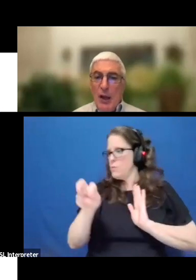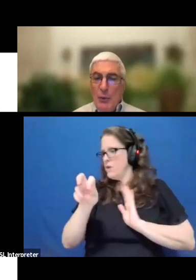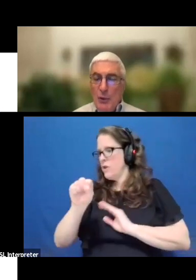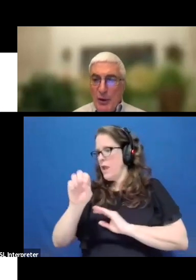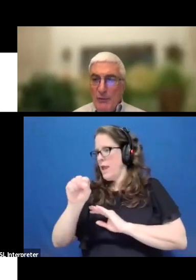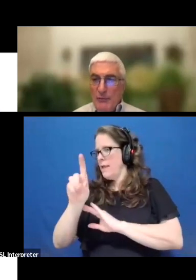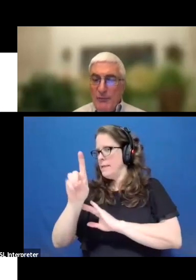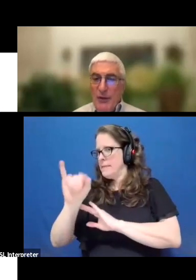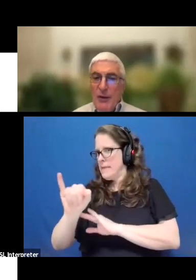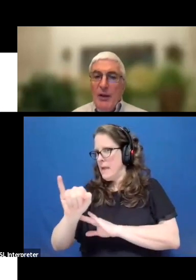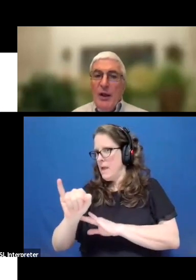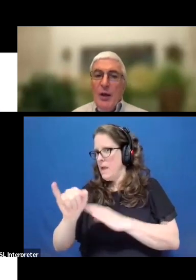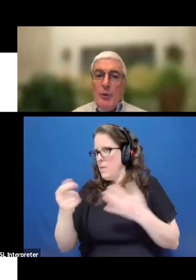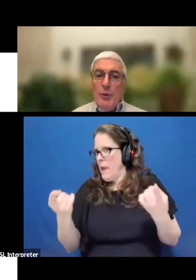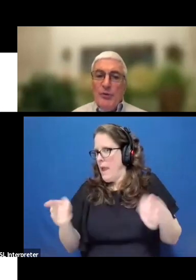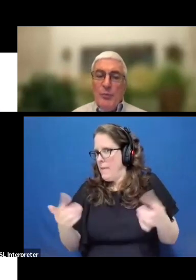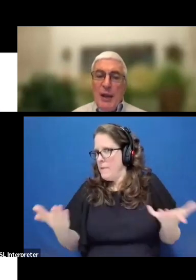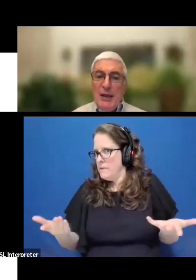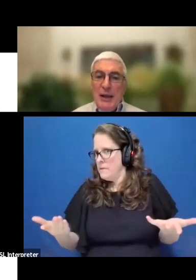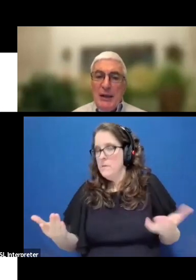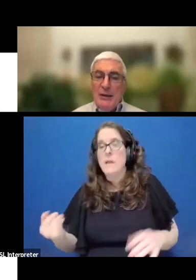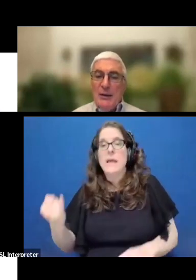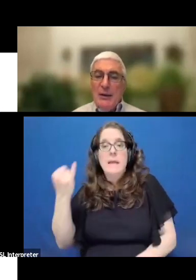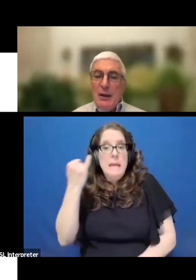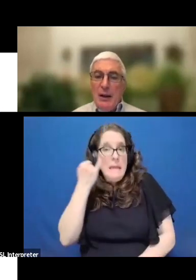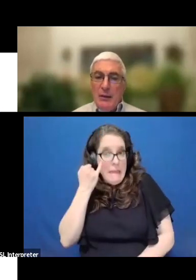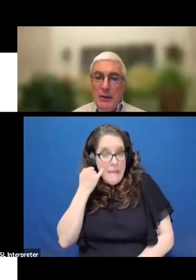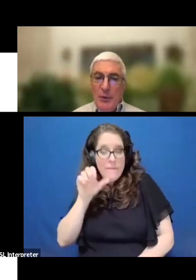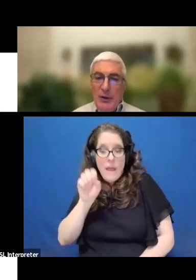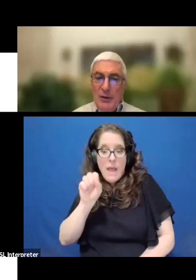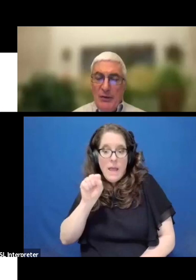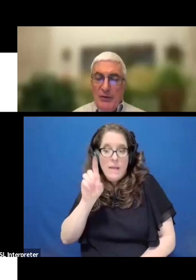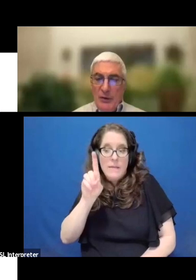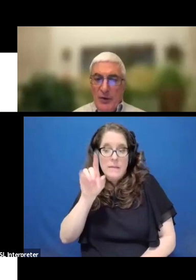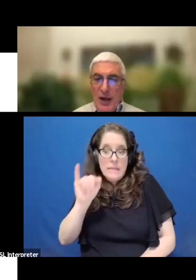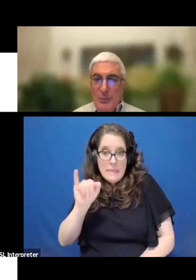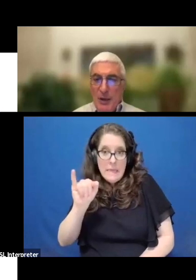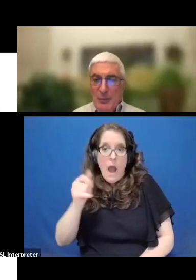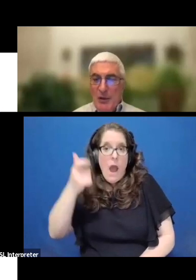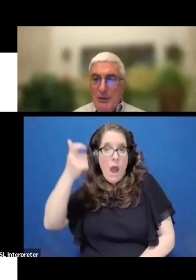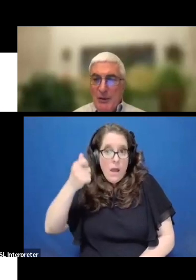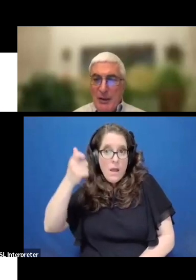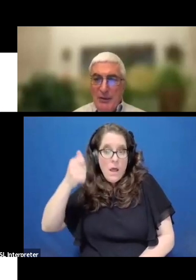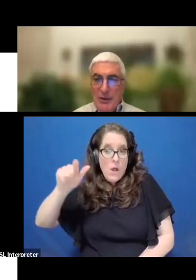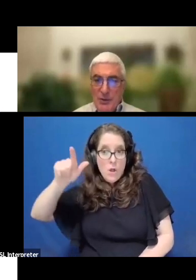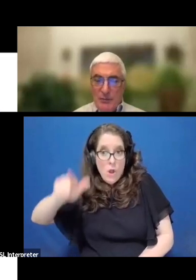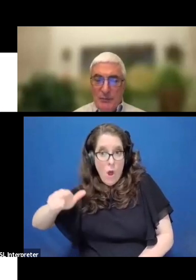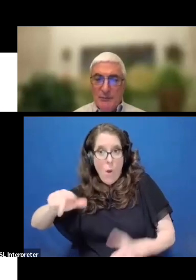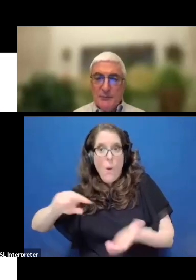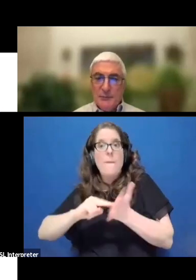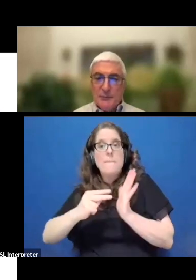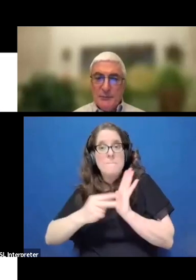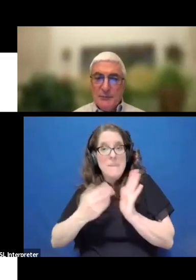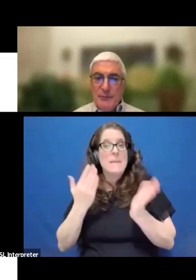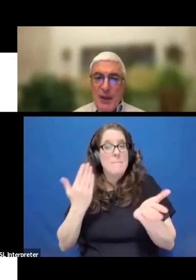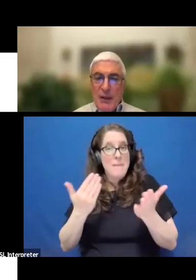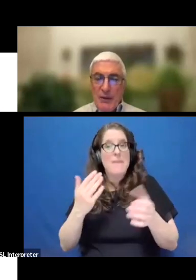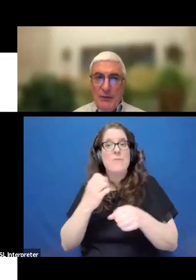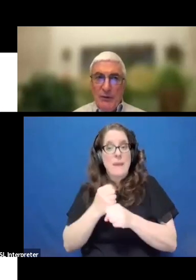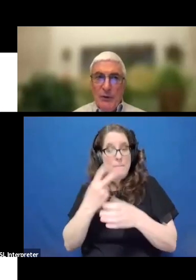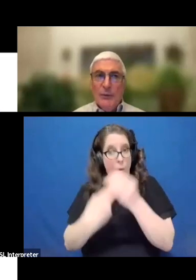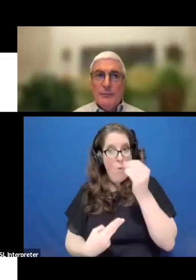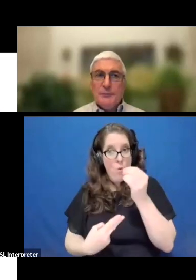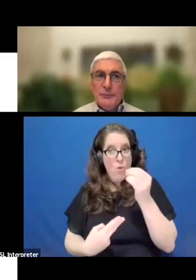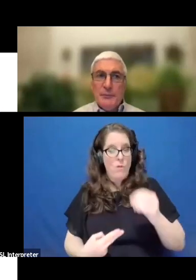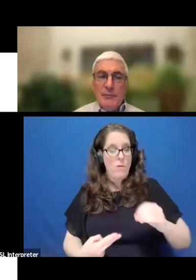is low enough, a person may get a limited SSI payment in addition.